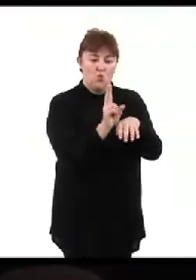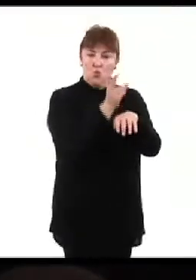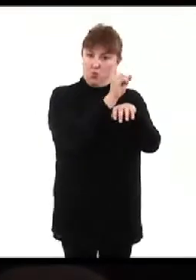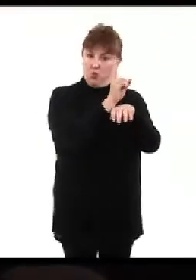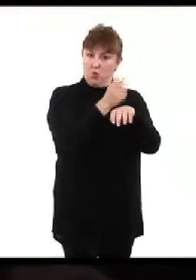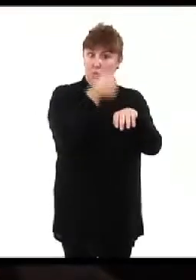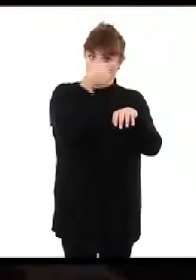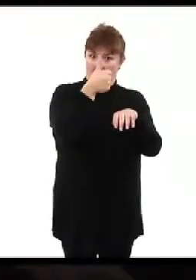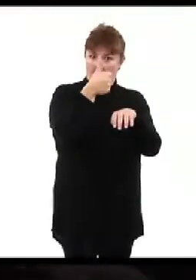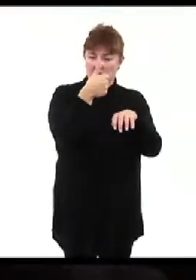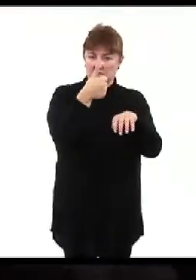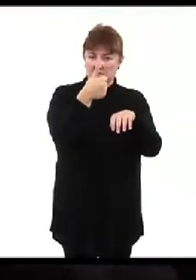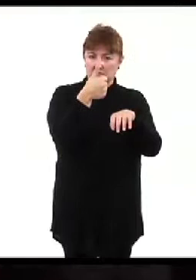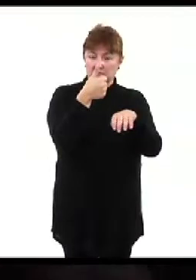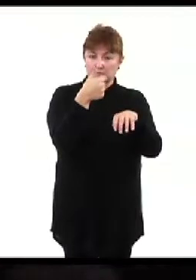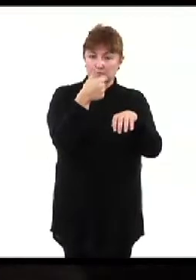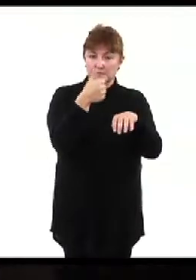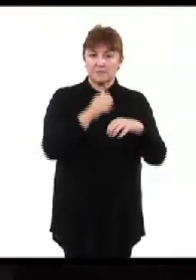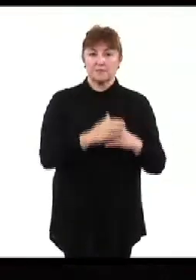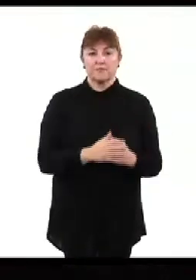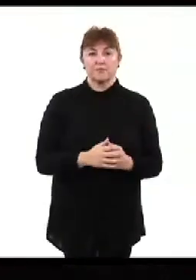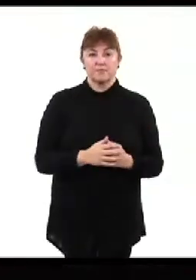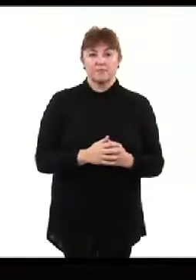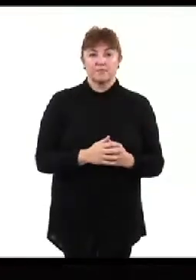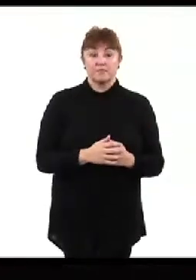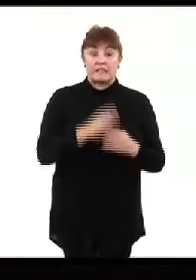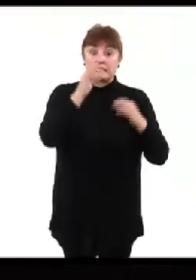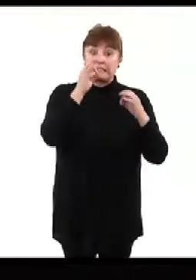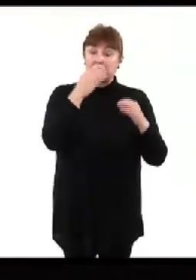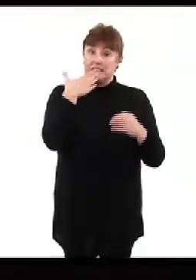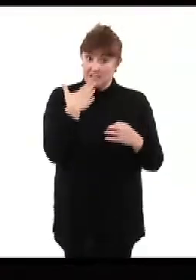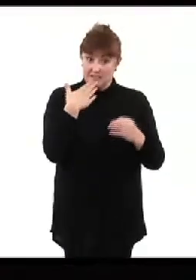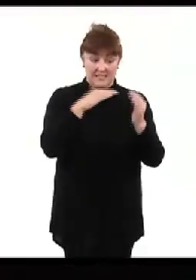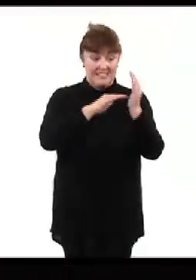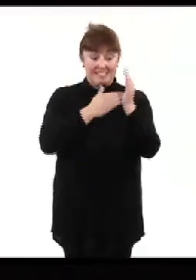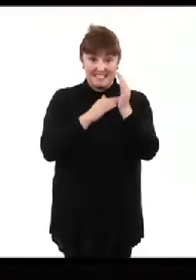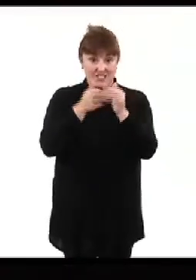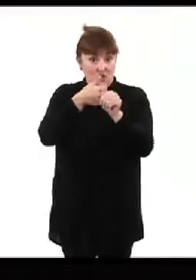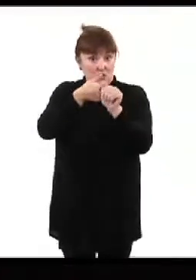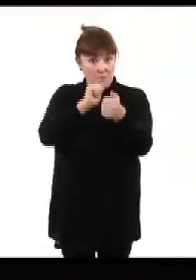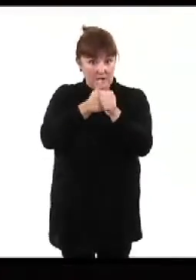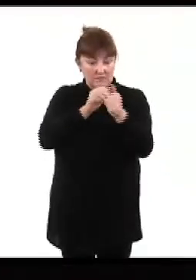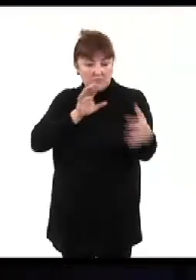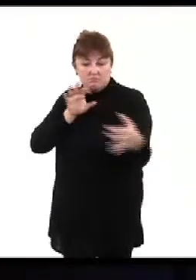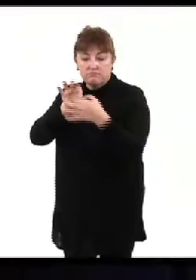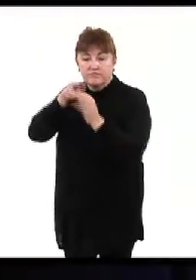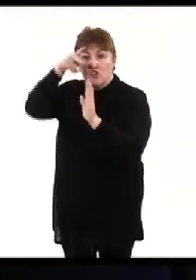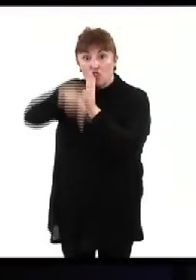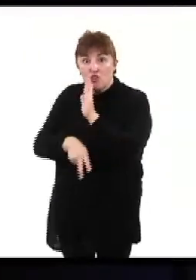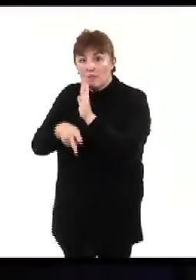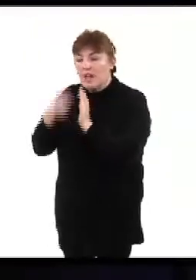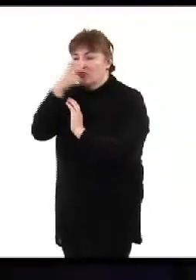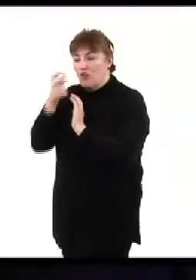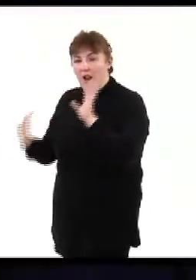Now, if pantomime signs pattern more like spoken words, then we should see activation in this Broca's area. So